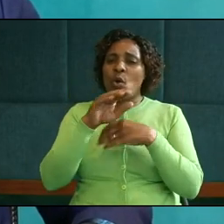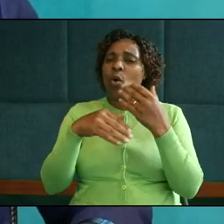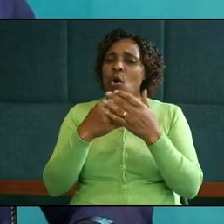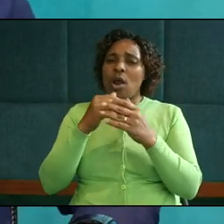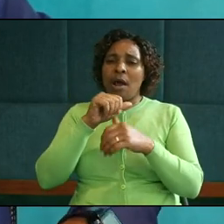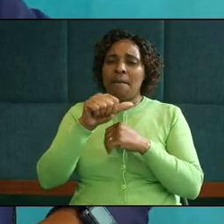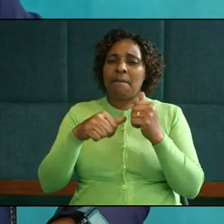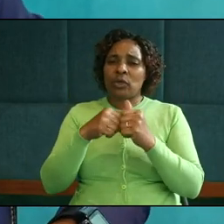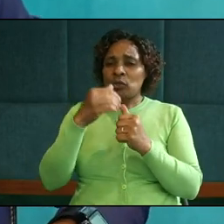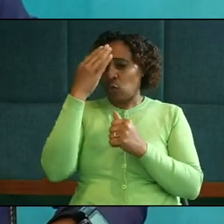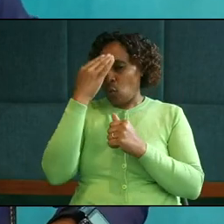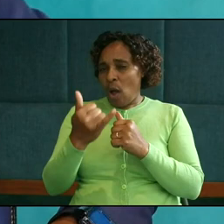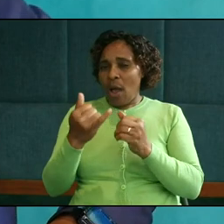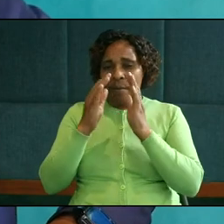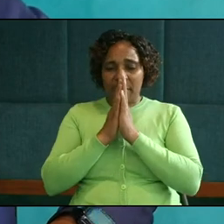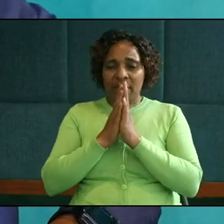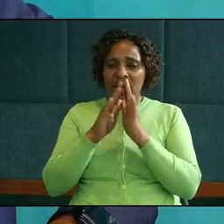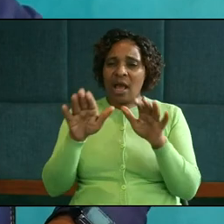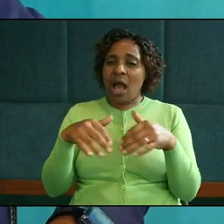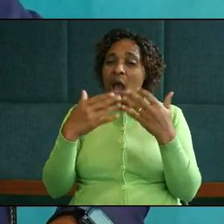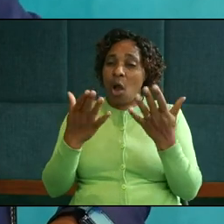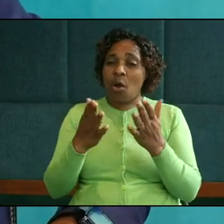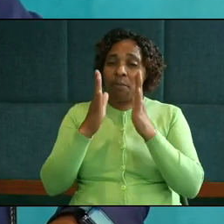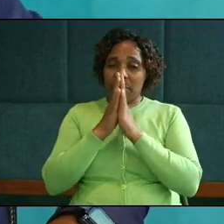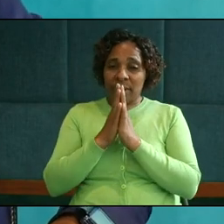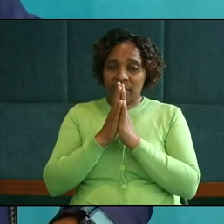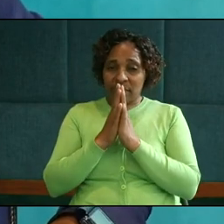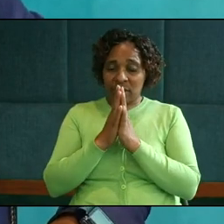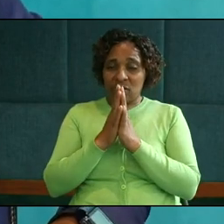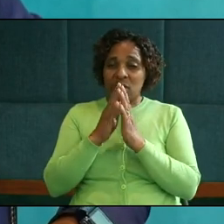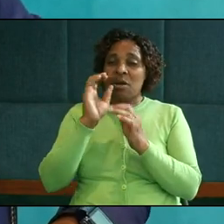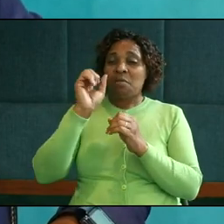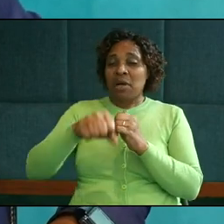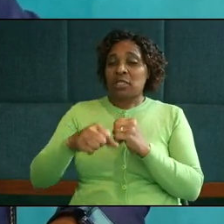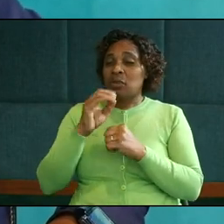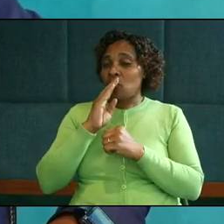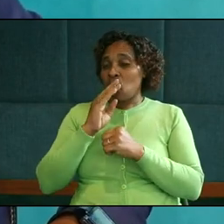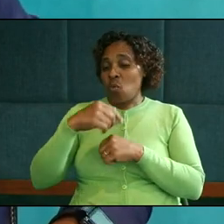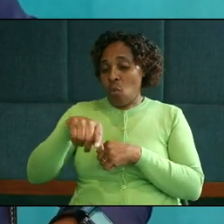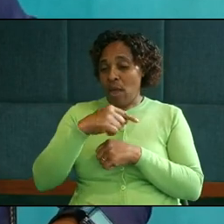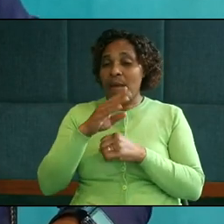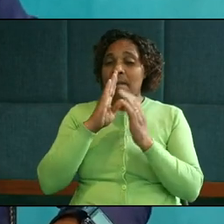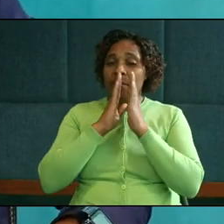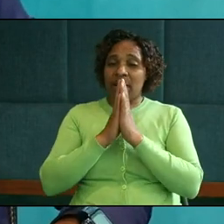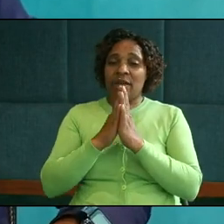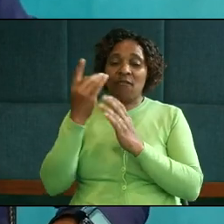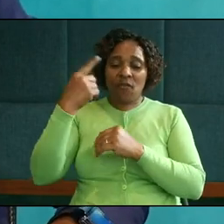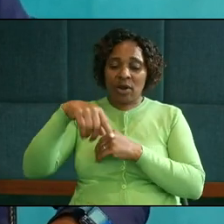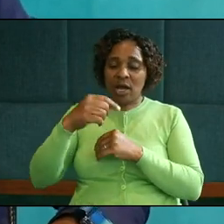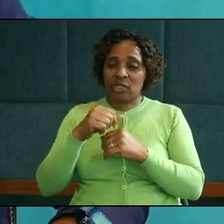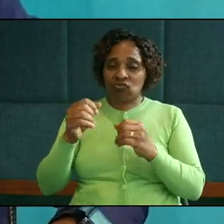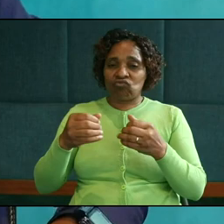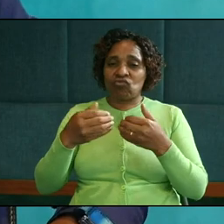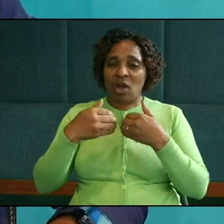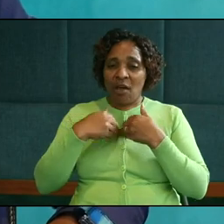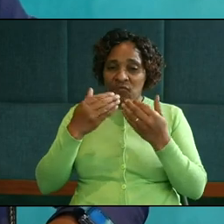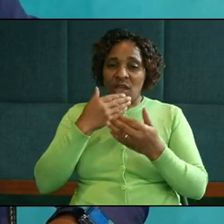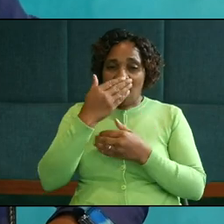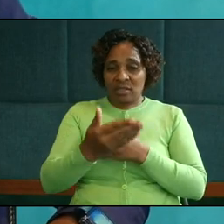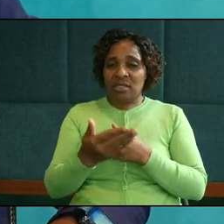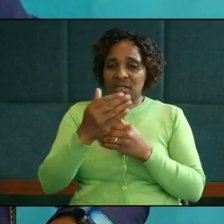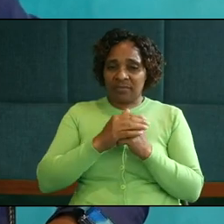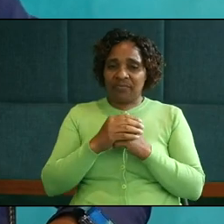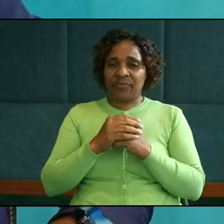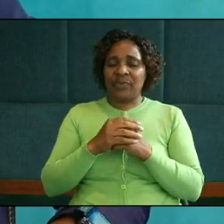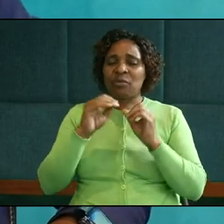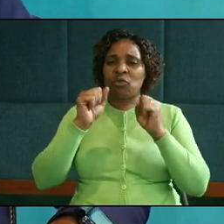about why we should pray, how we should pray, and should we pray in order for us to get results, right? And we'll